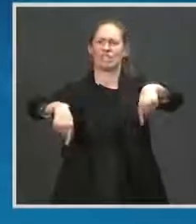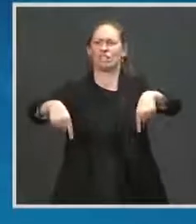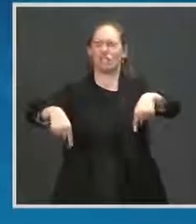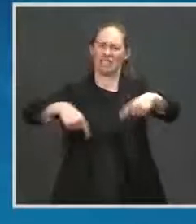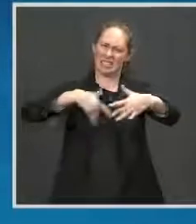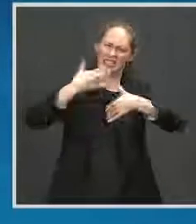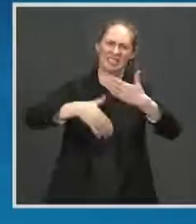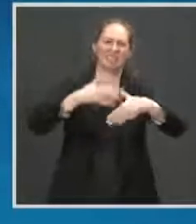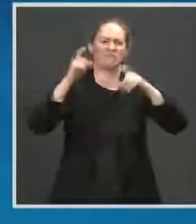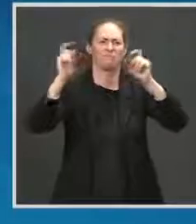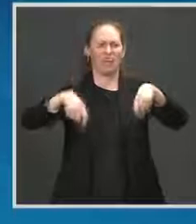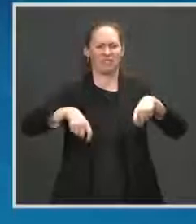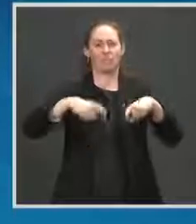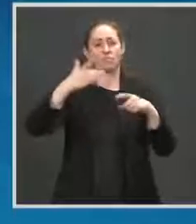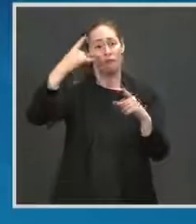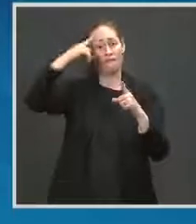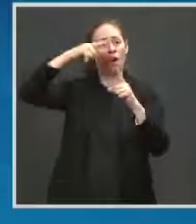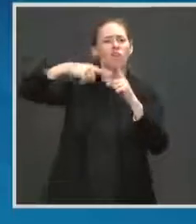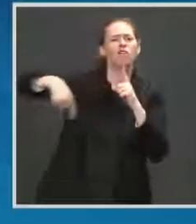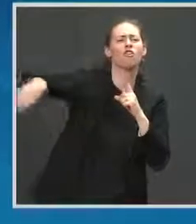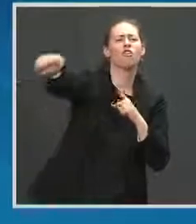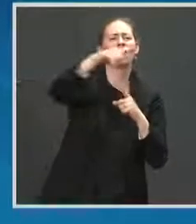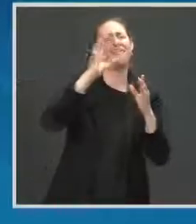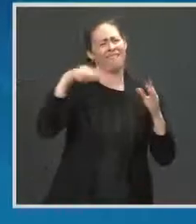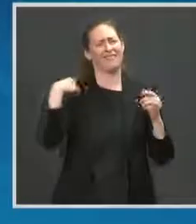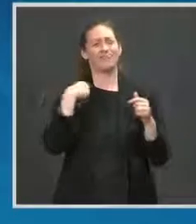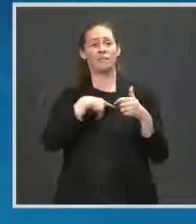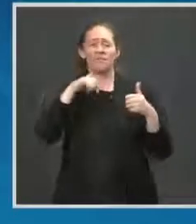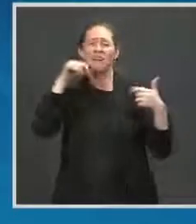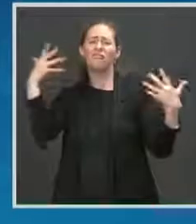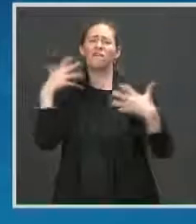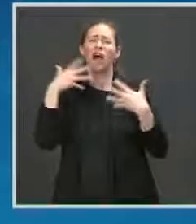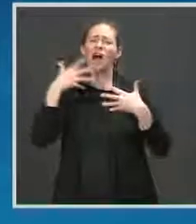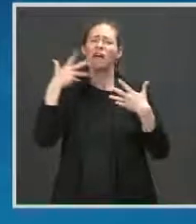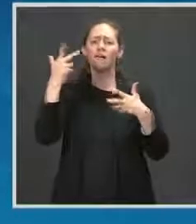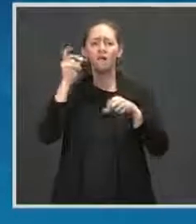Americans everywhere, we are not afraid of the hard work it will take.